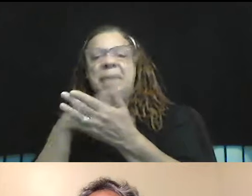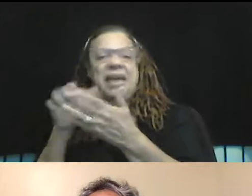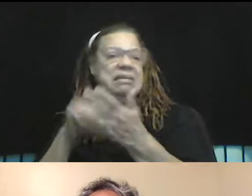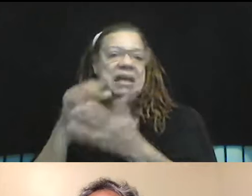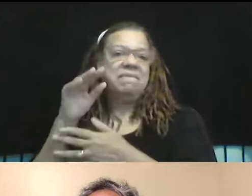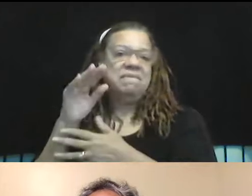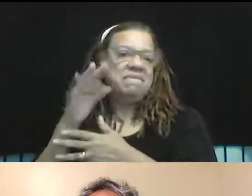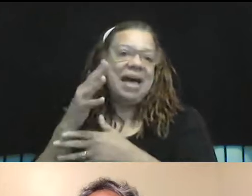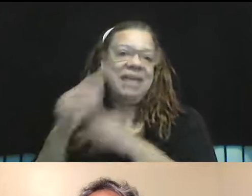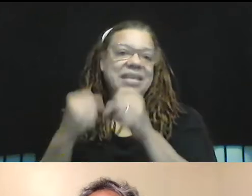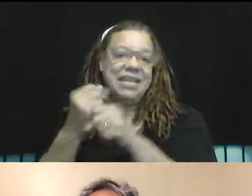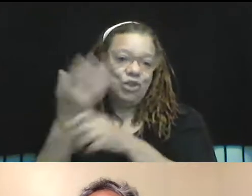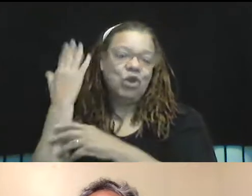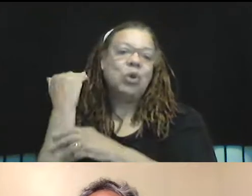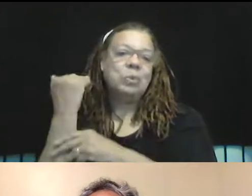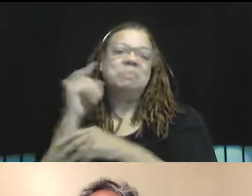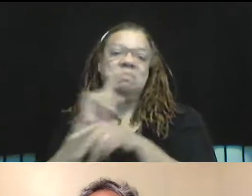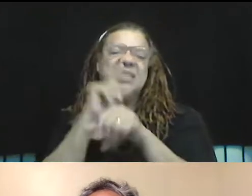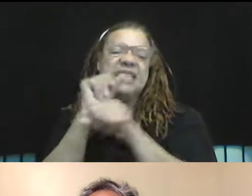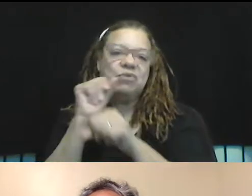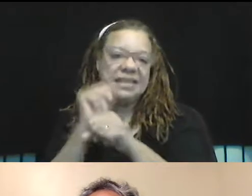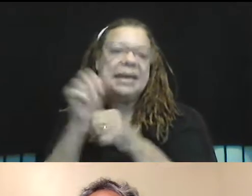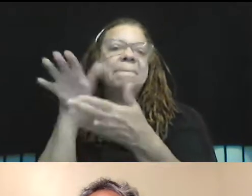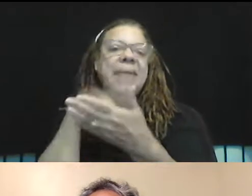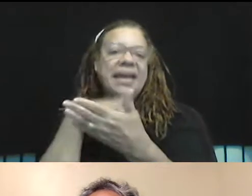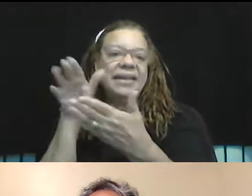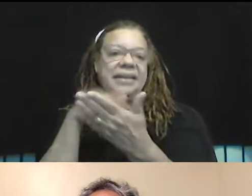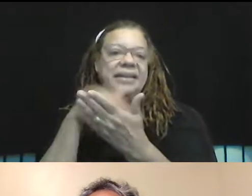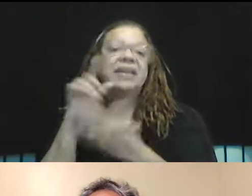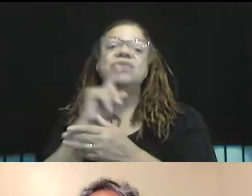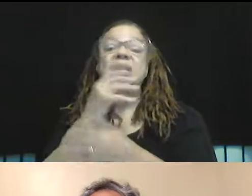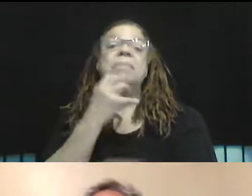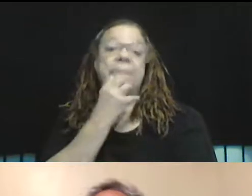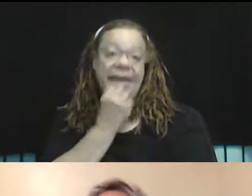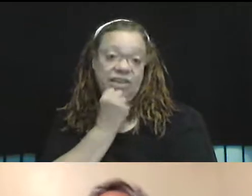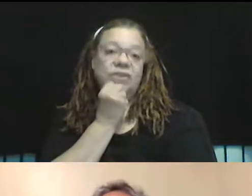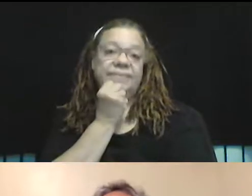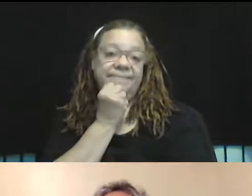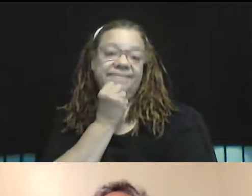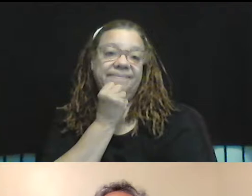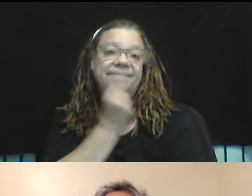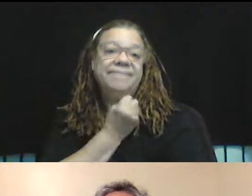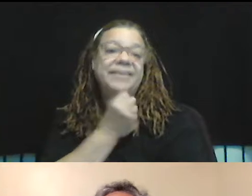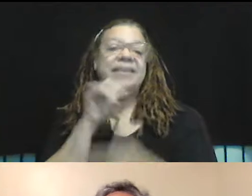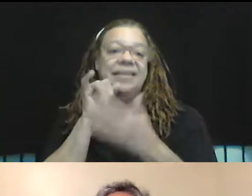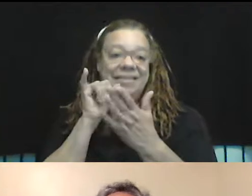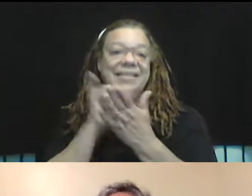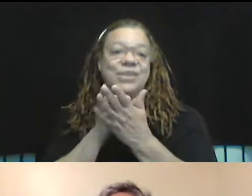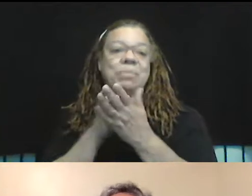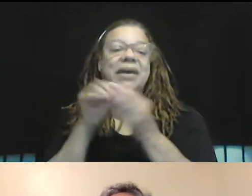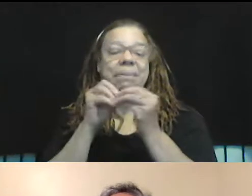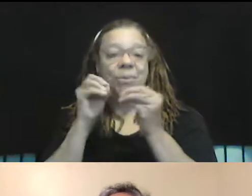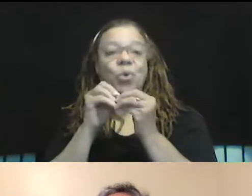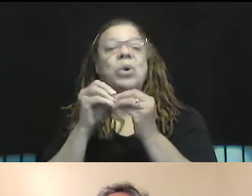so. To like, because I it's really my true passion. So that's why I'm getting more into it